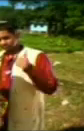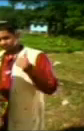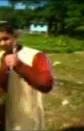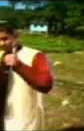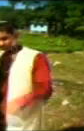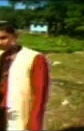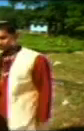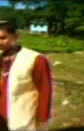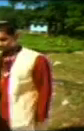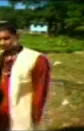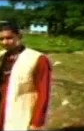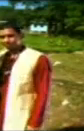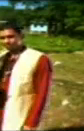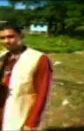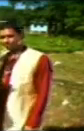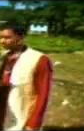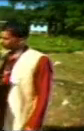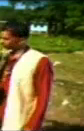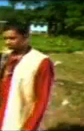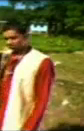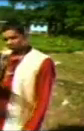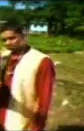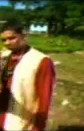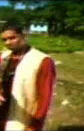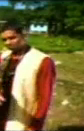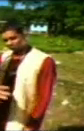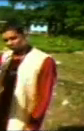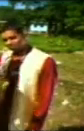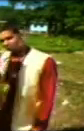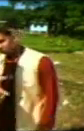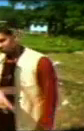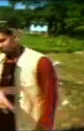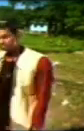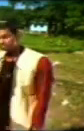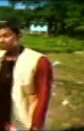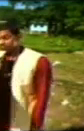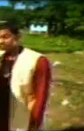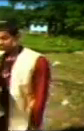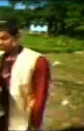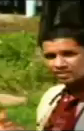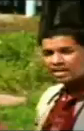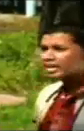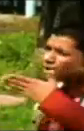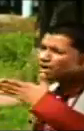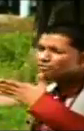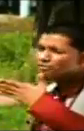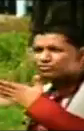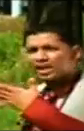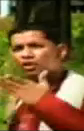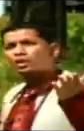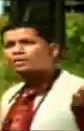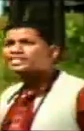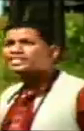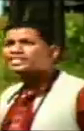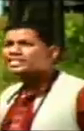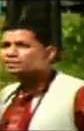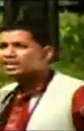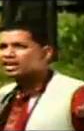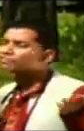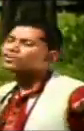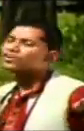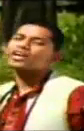Hello, it is me, Kiwe Olatunji, and my friend Raj. Chimbegonas are very different, eh? Listen this story. Kiwe, my friend, will be